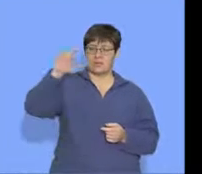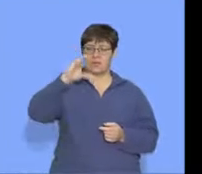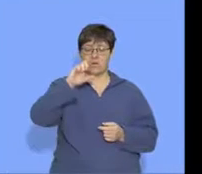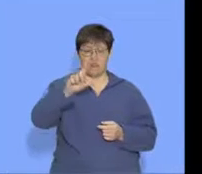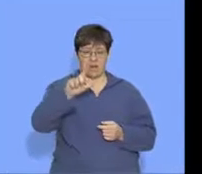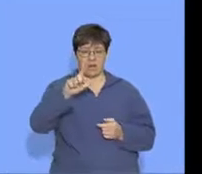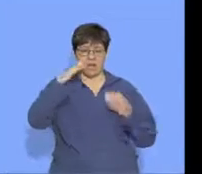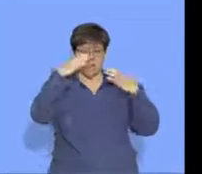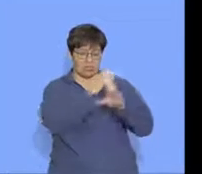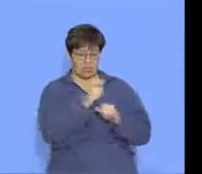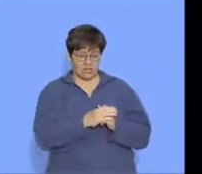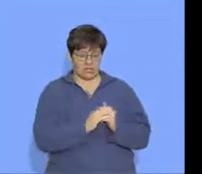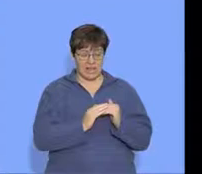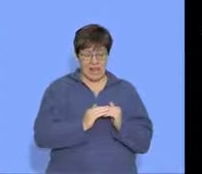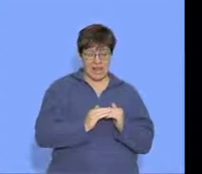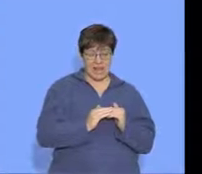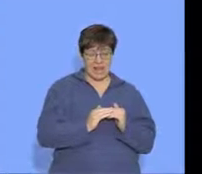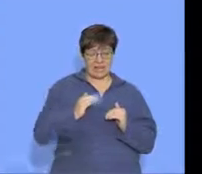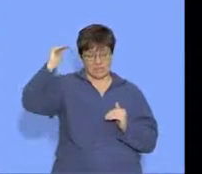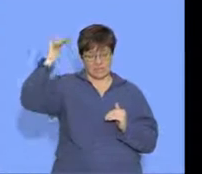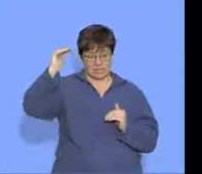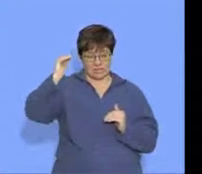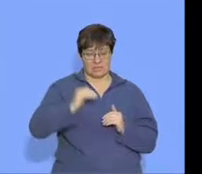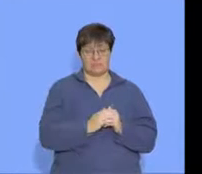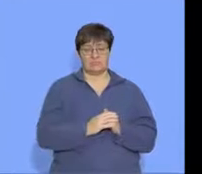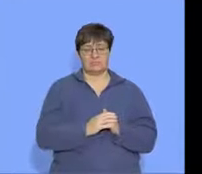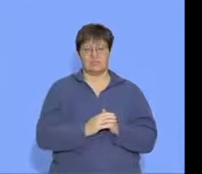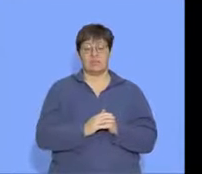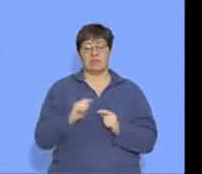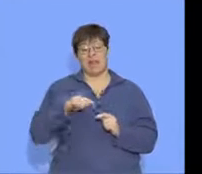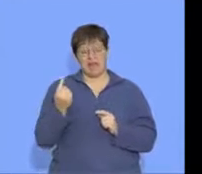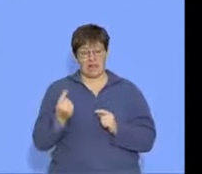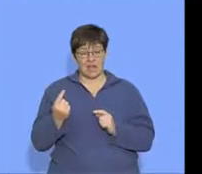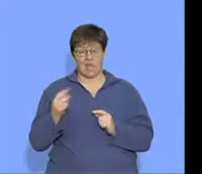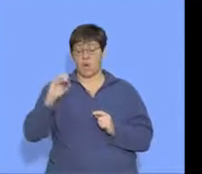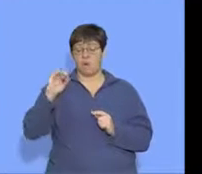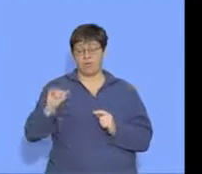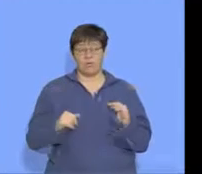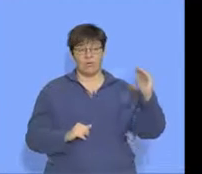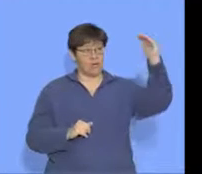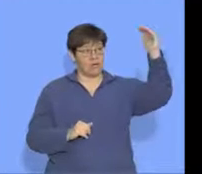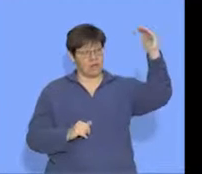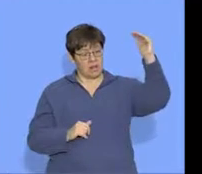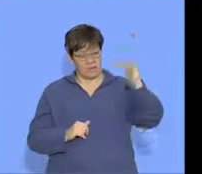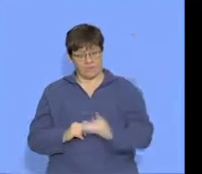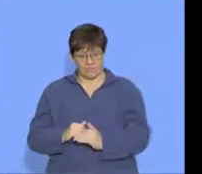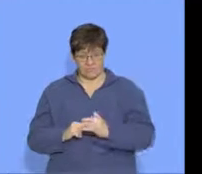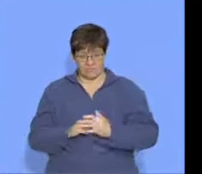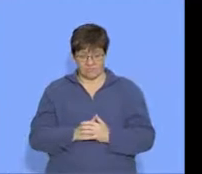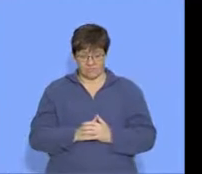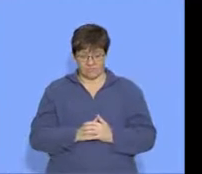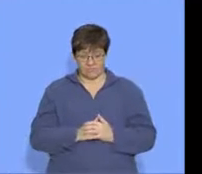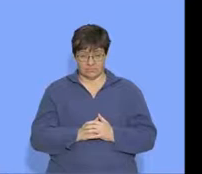increasing, and we can see that on the other graph, the ozone concentration